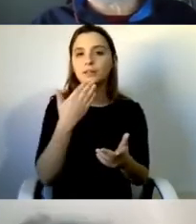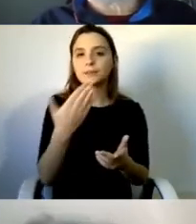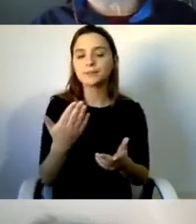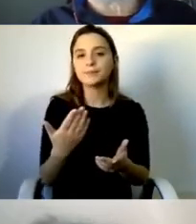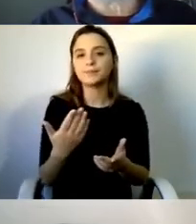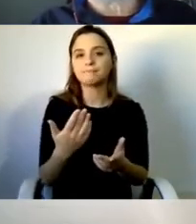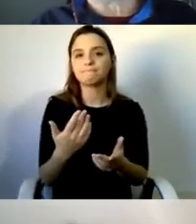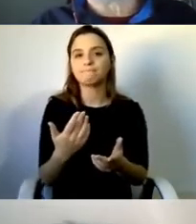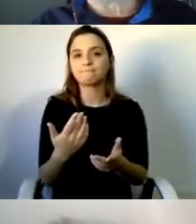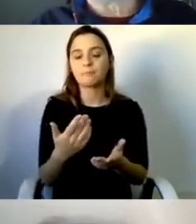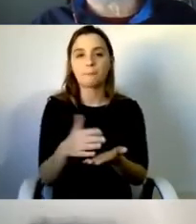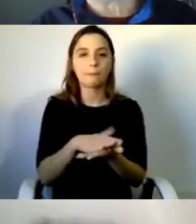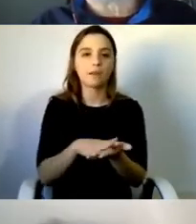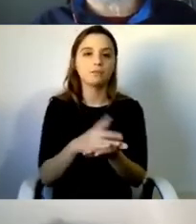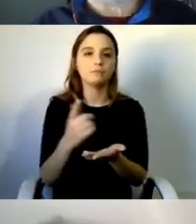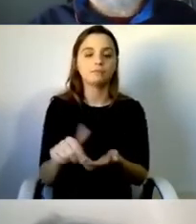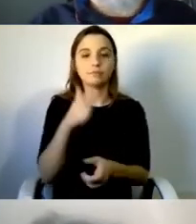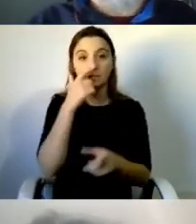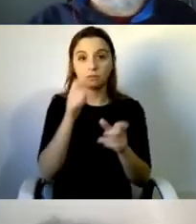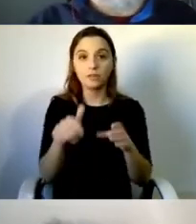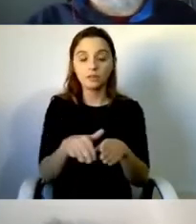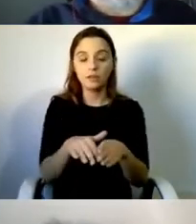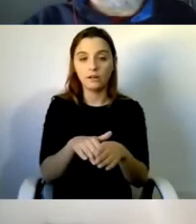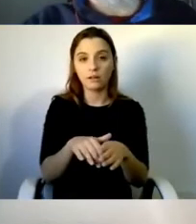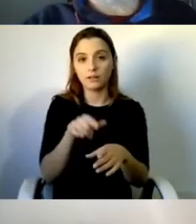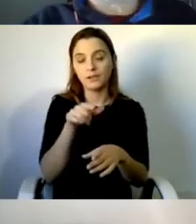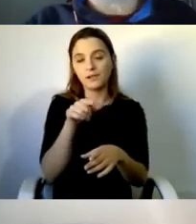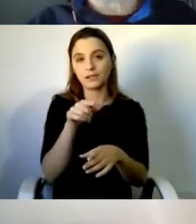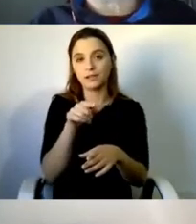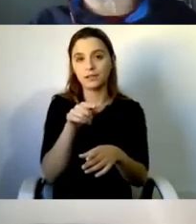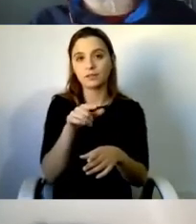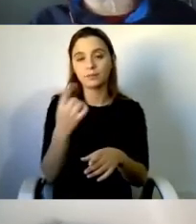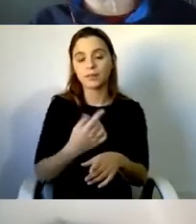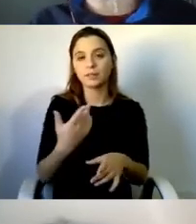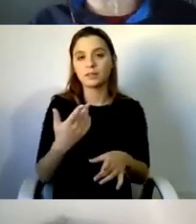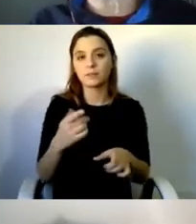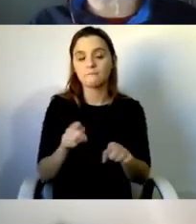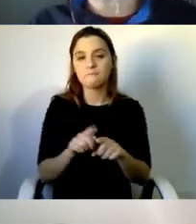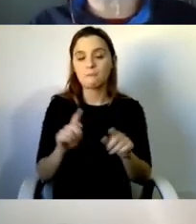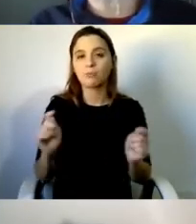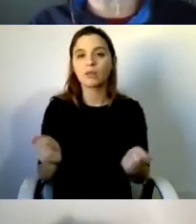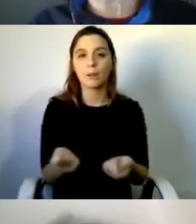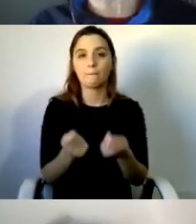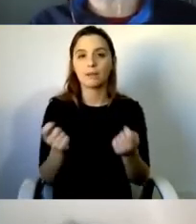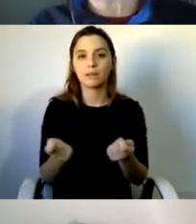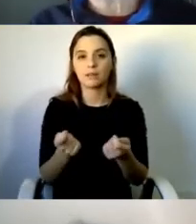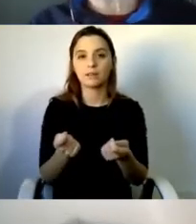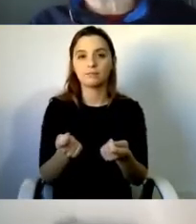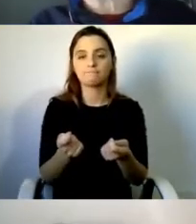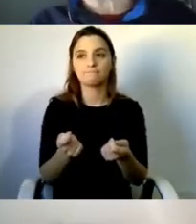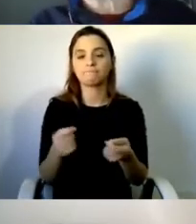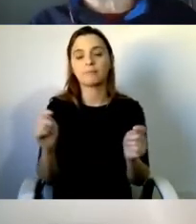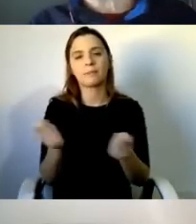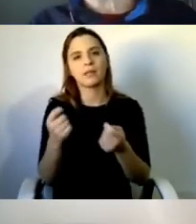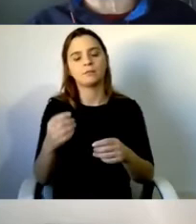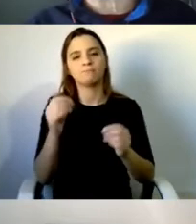participants in a campaign promoting personal assistance. Actually, this last